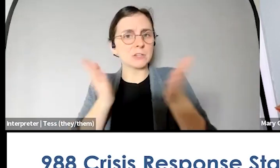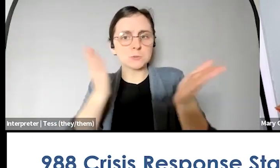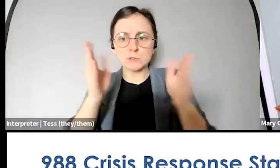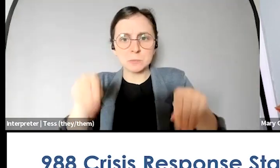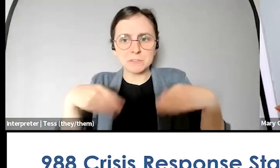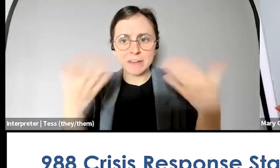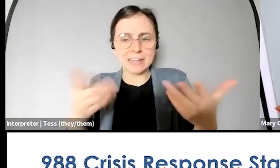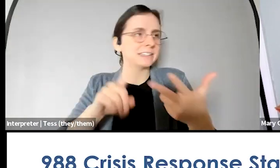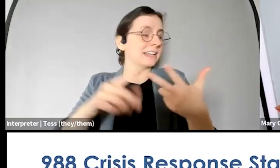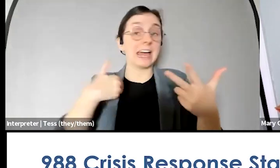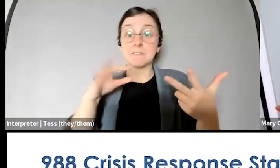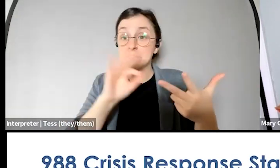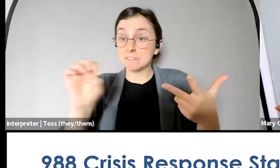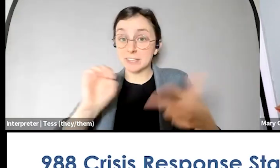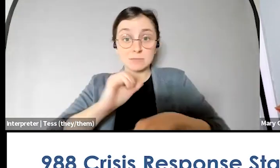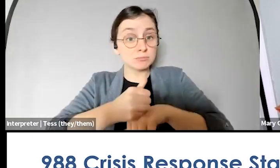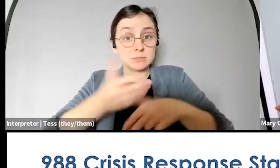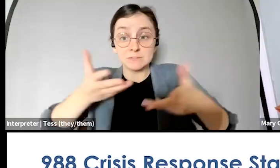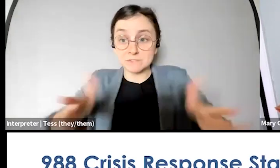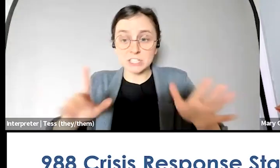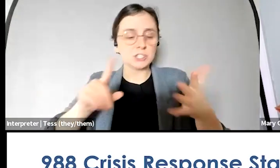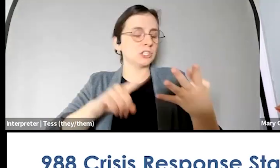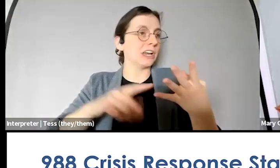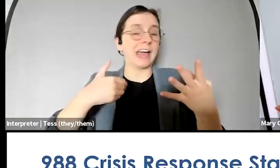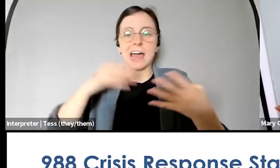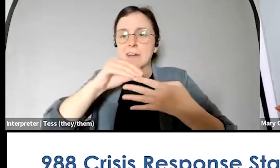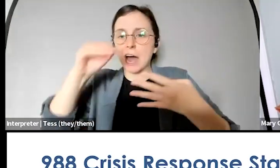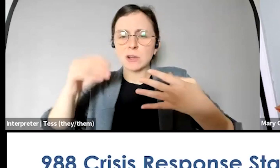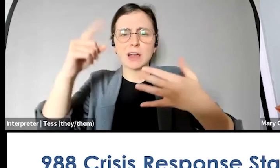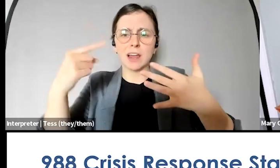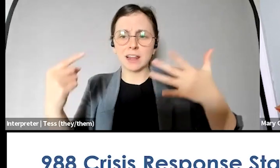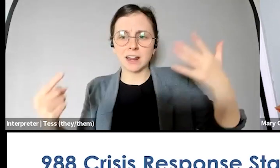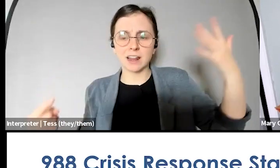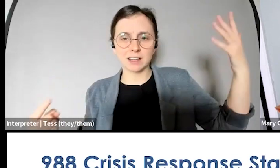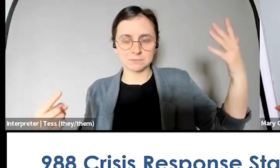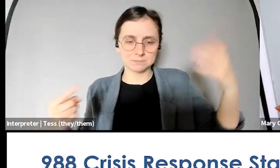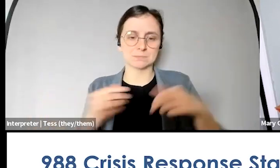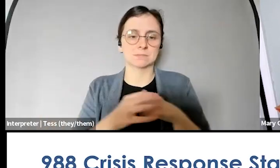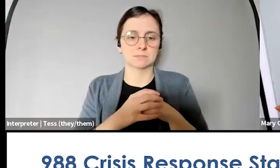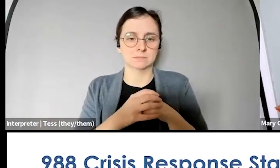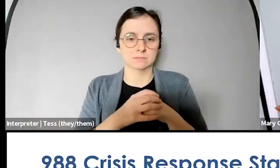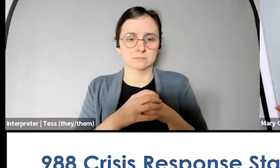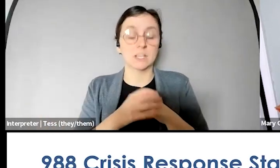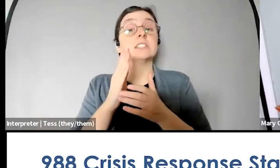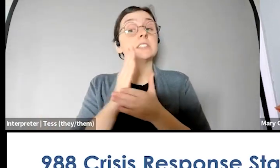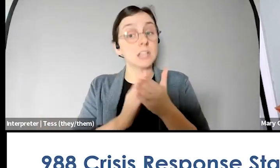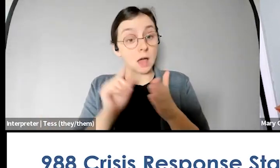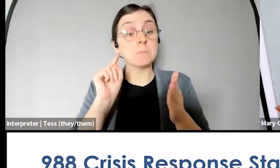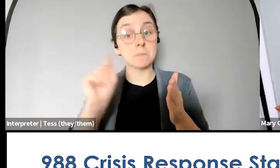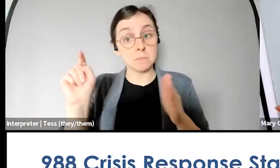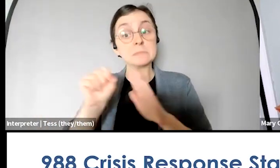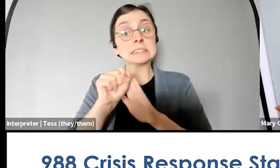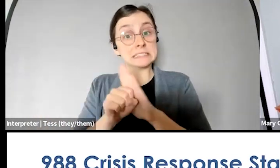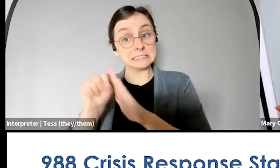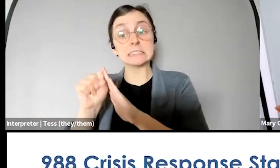it, and then outcomes. So kind of a comprehensive plan there. And some states also have